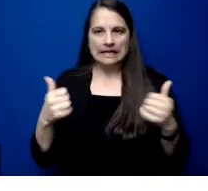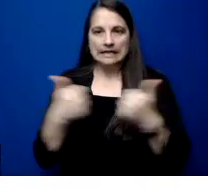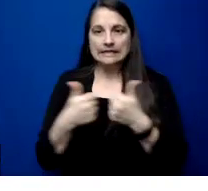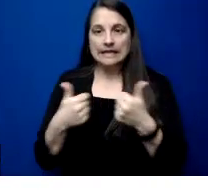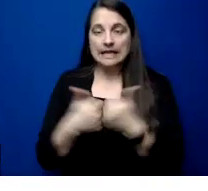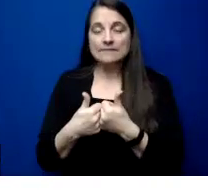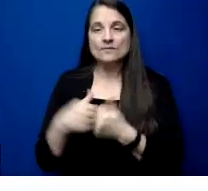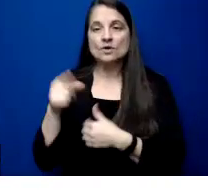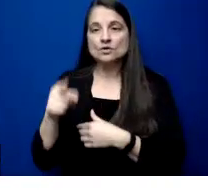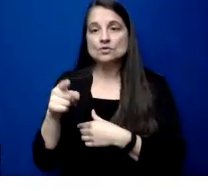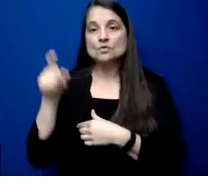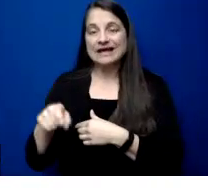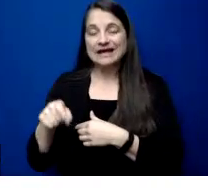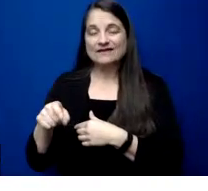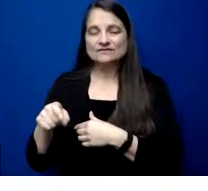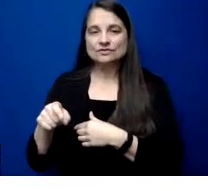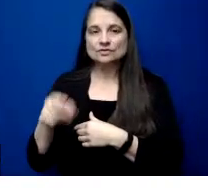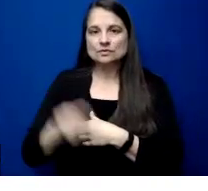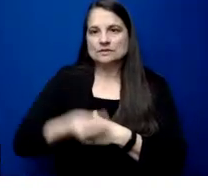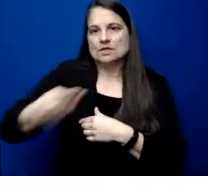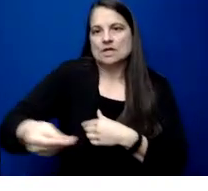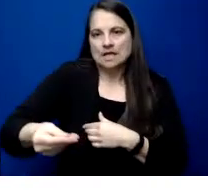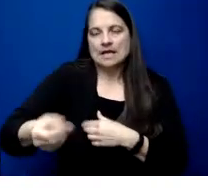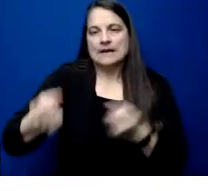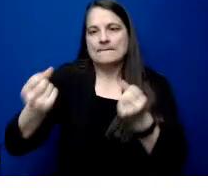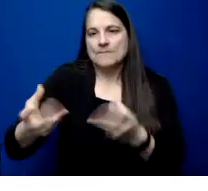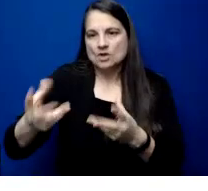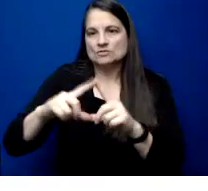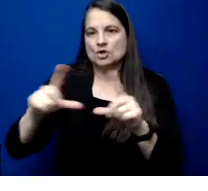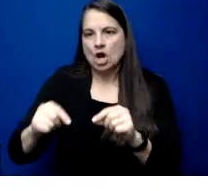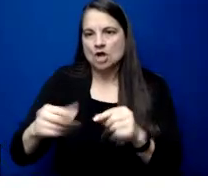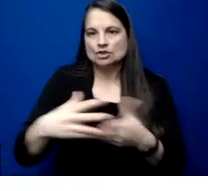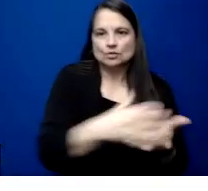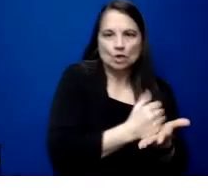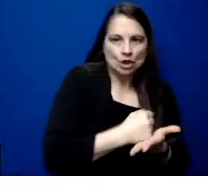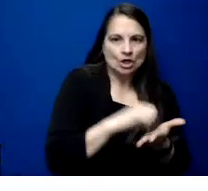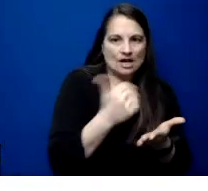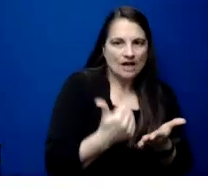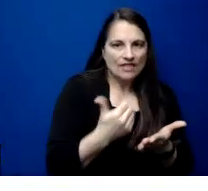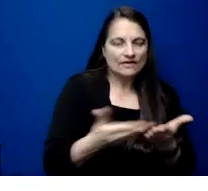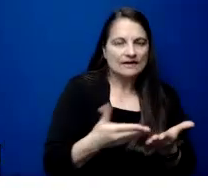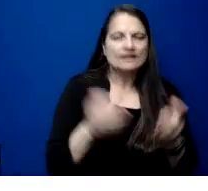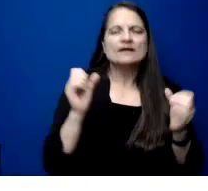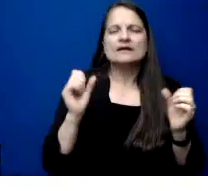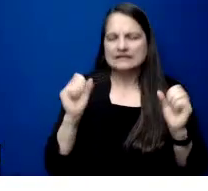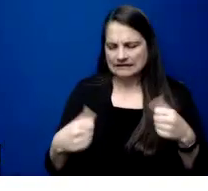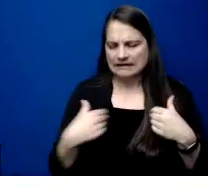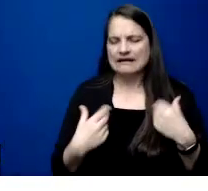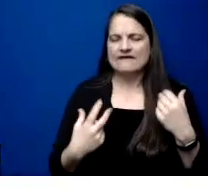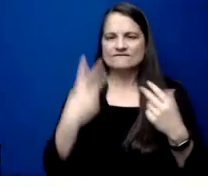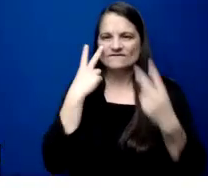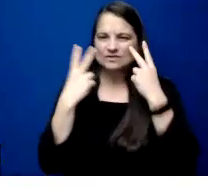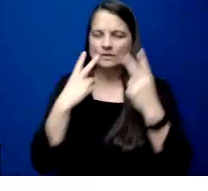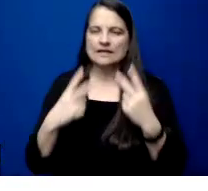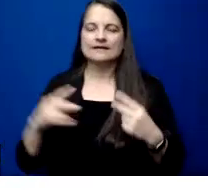to turn in multiple cards to earn another item, it can have visual supports where you need a